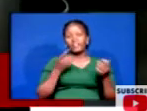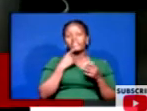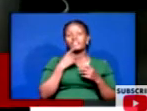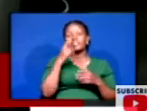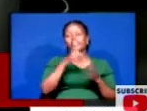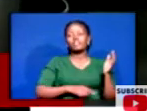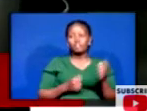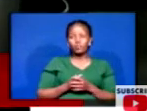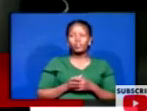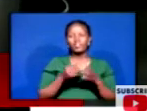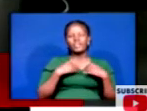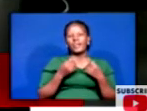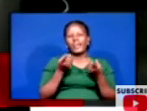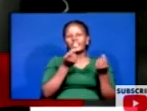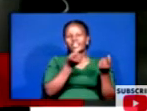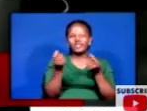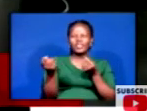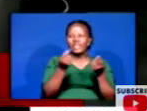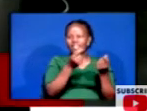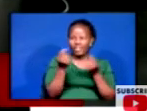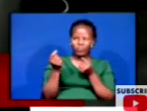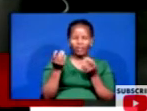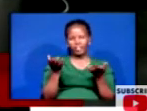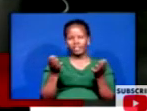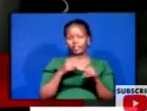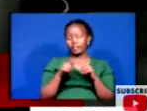of irregularities were noted. But as you said,